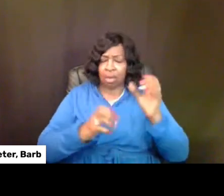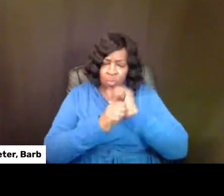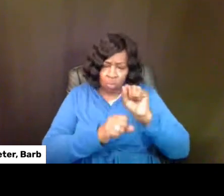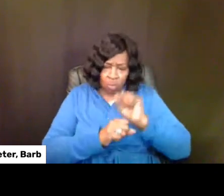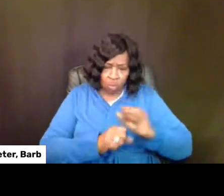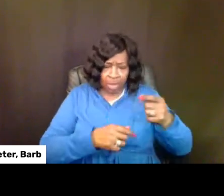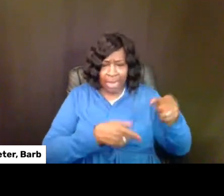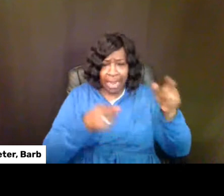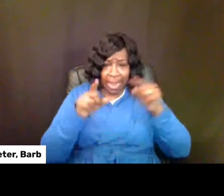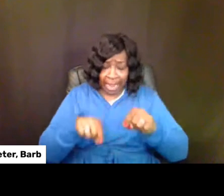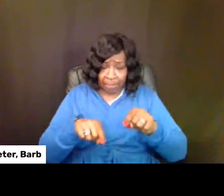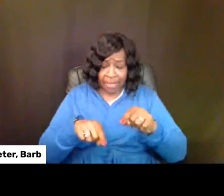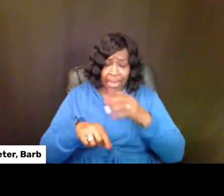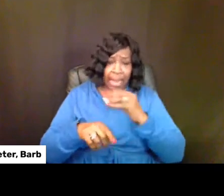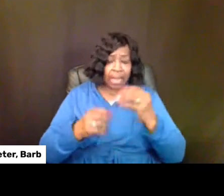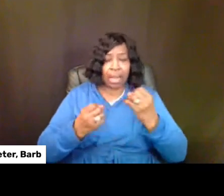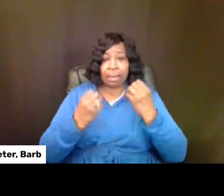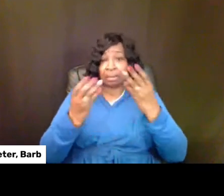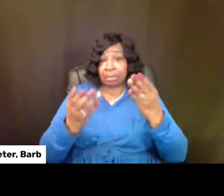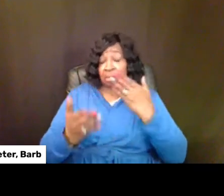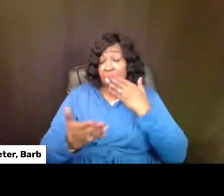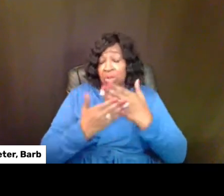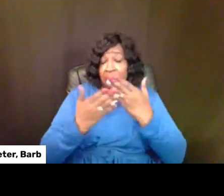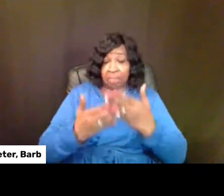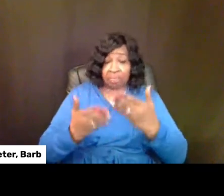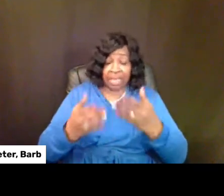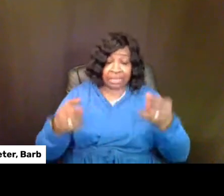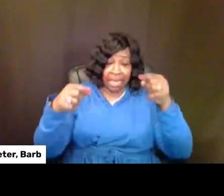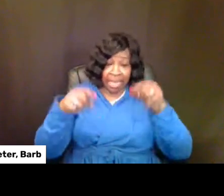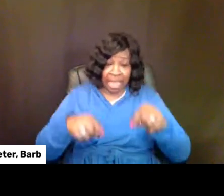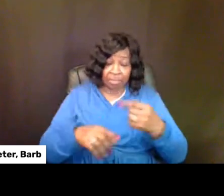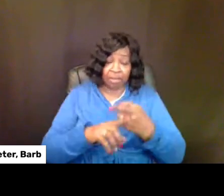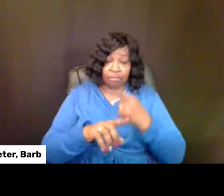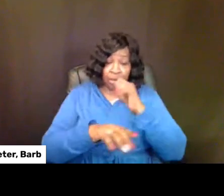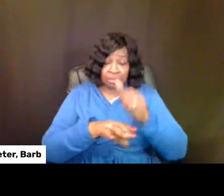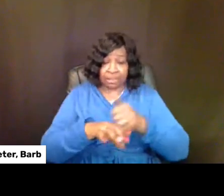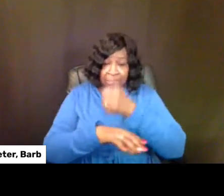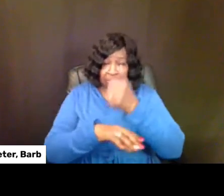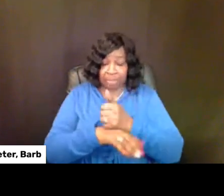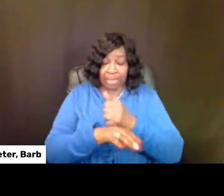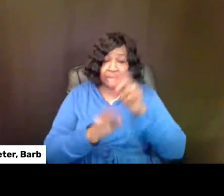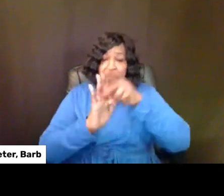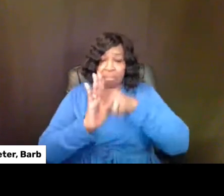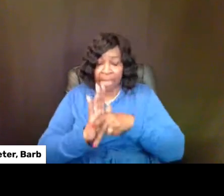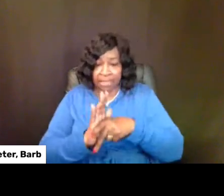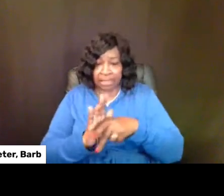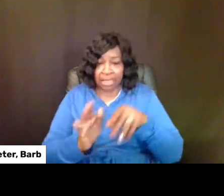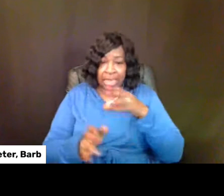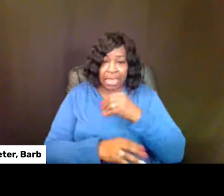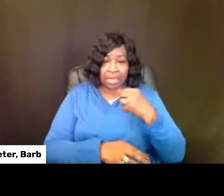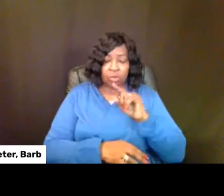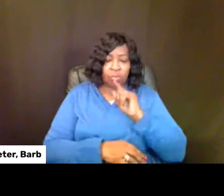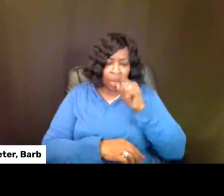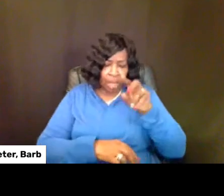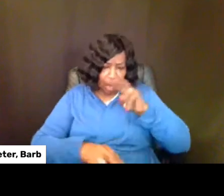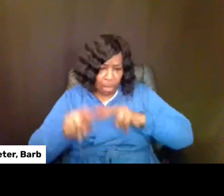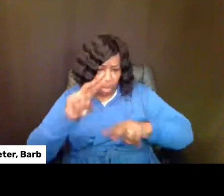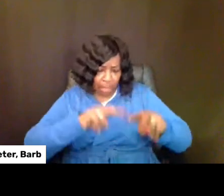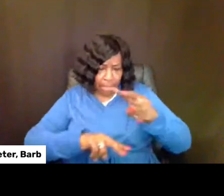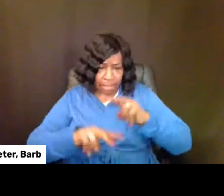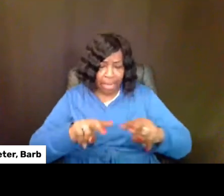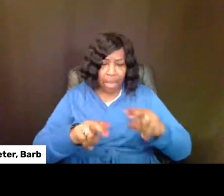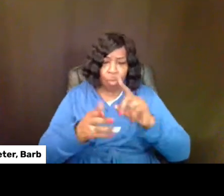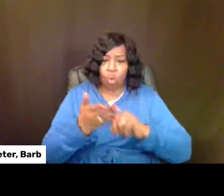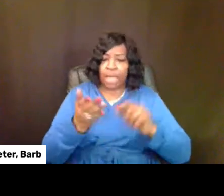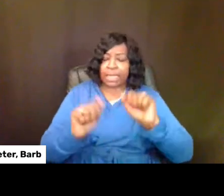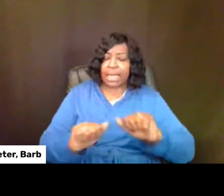of great things have come from, implementing the policy and really looking at what